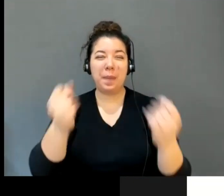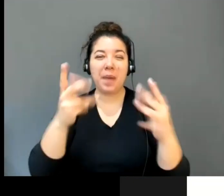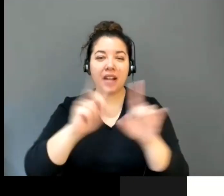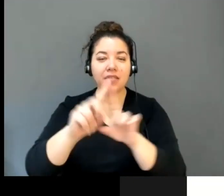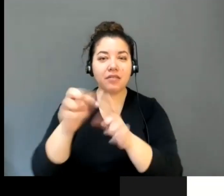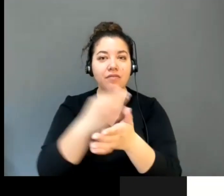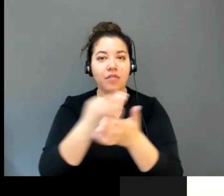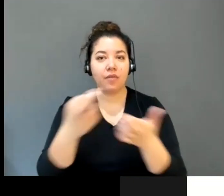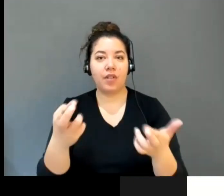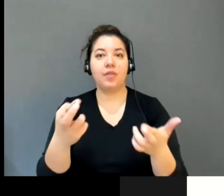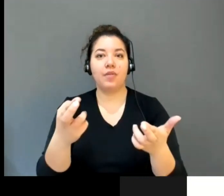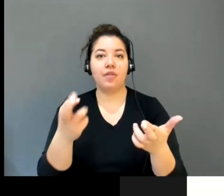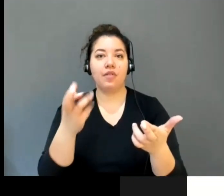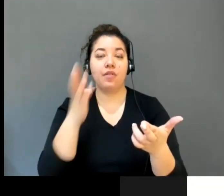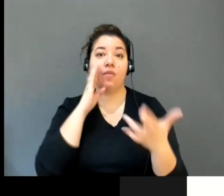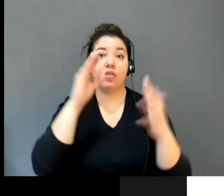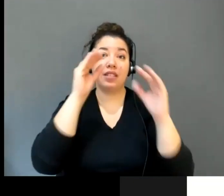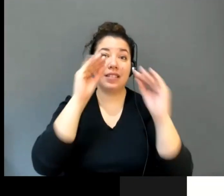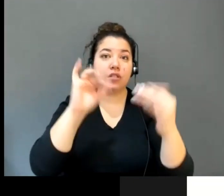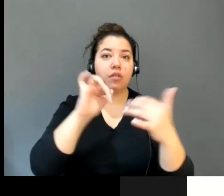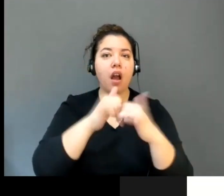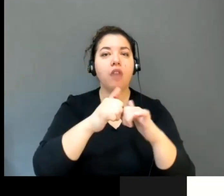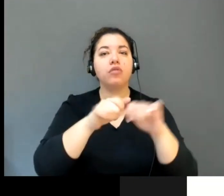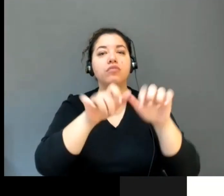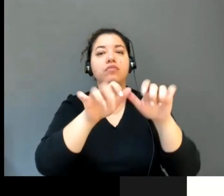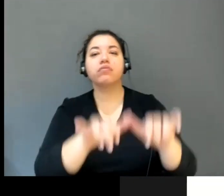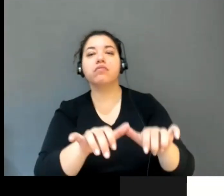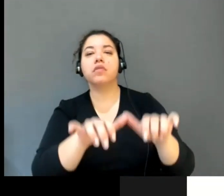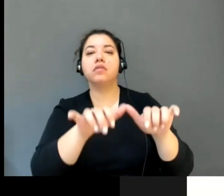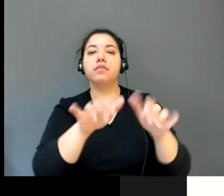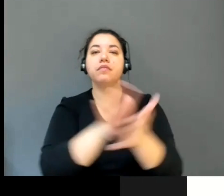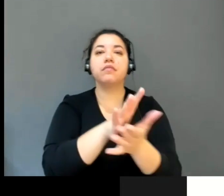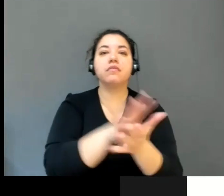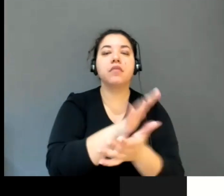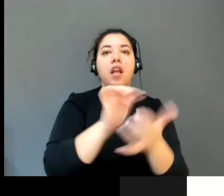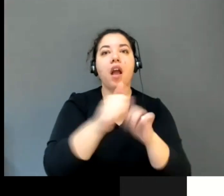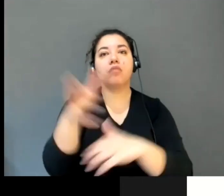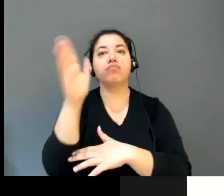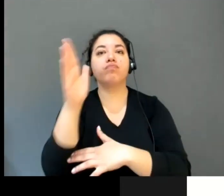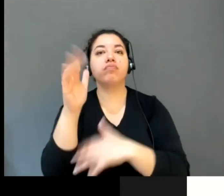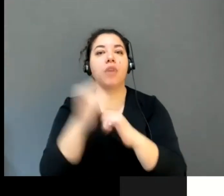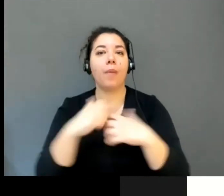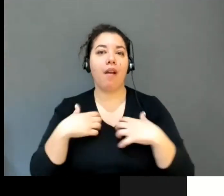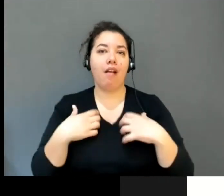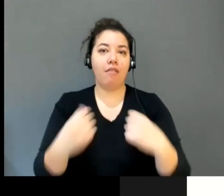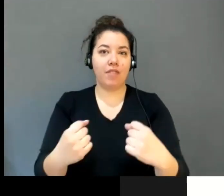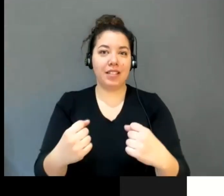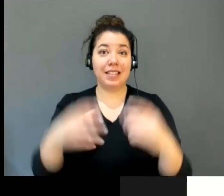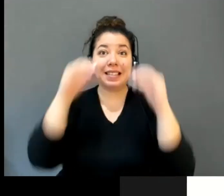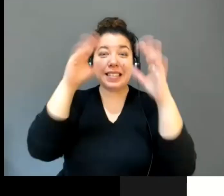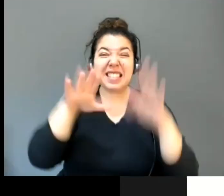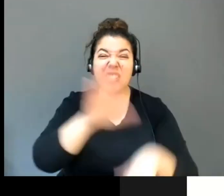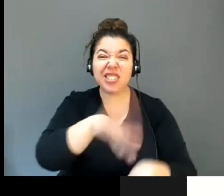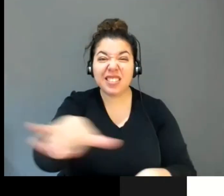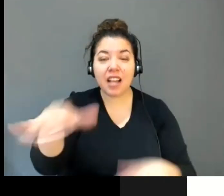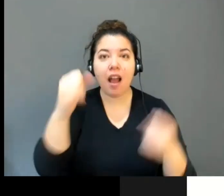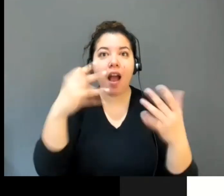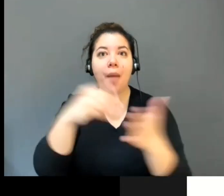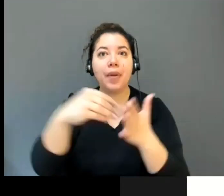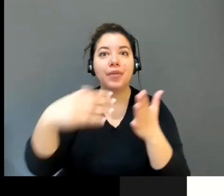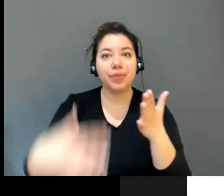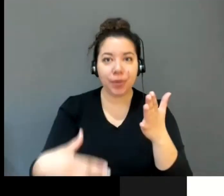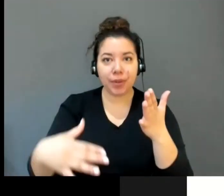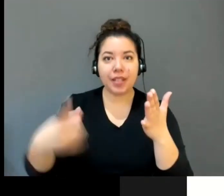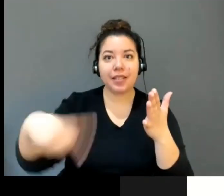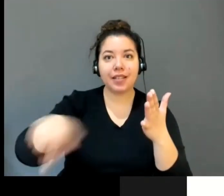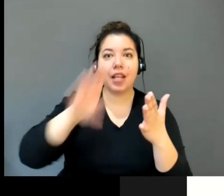to write and speak with confidence. Teachers, show of hands, how many of your students send emails that often look like